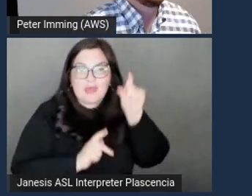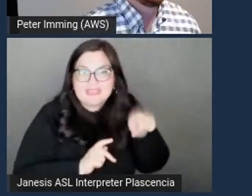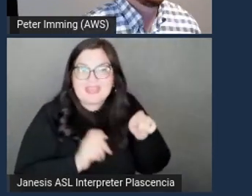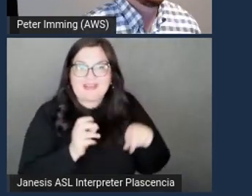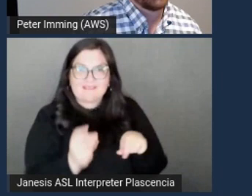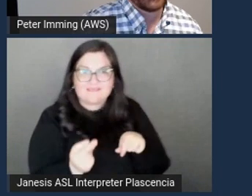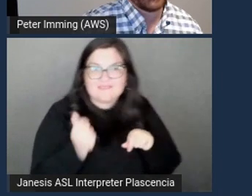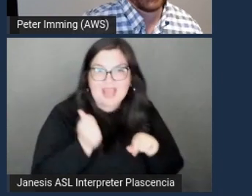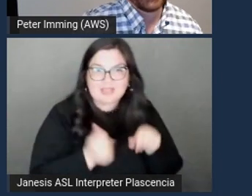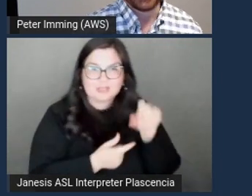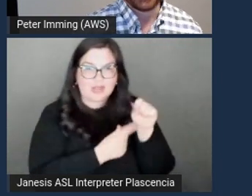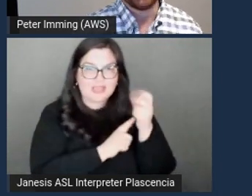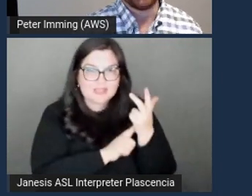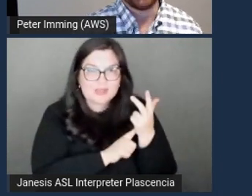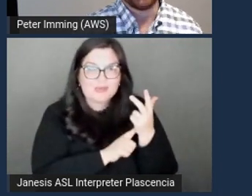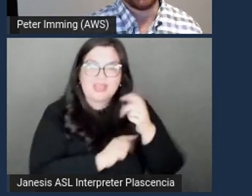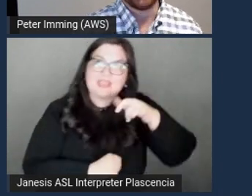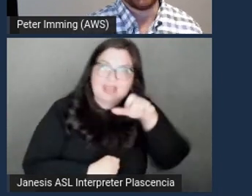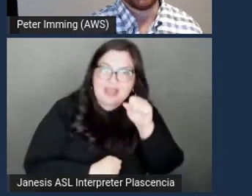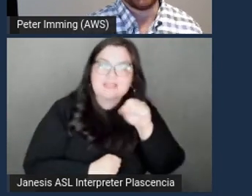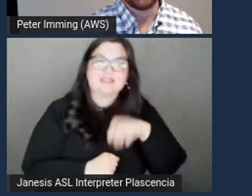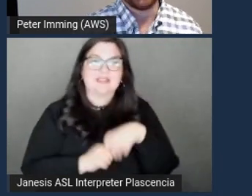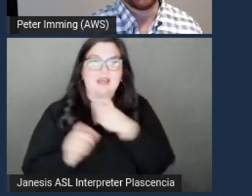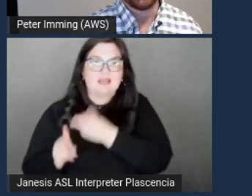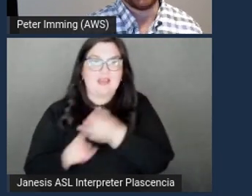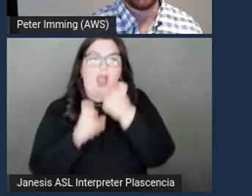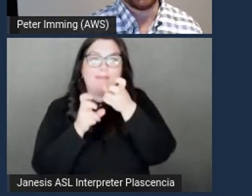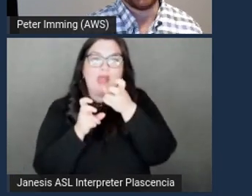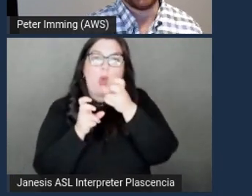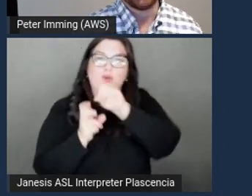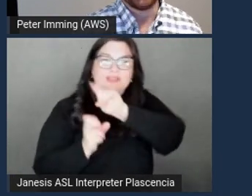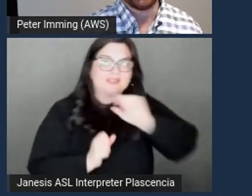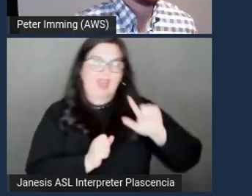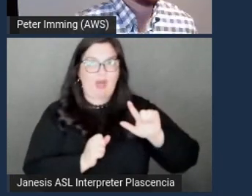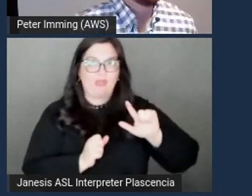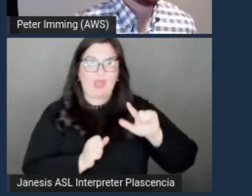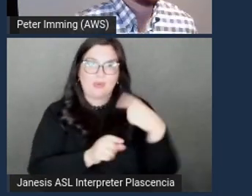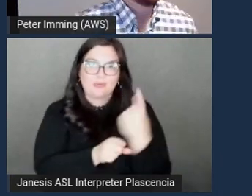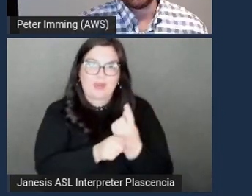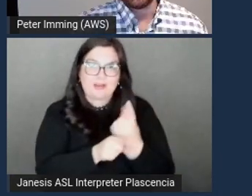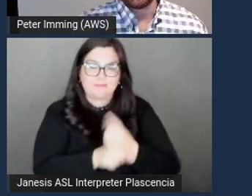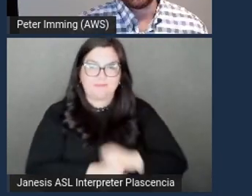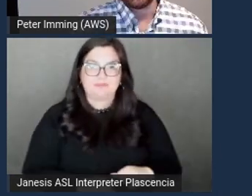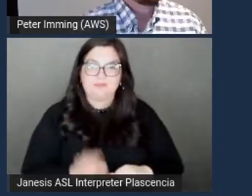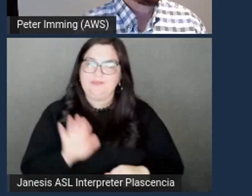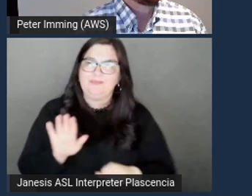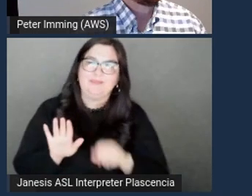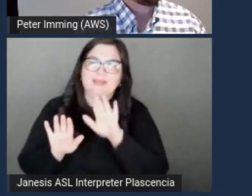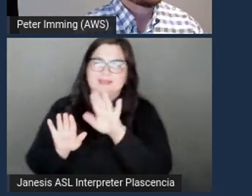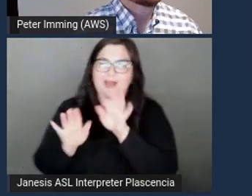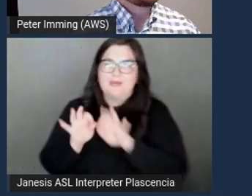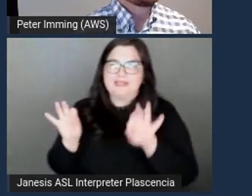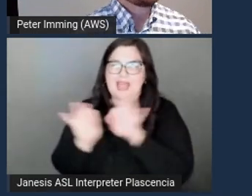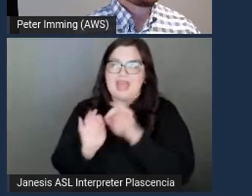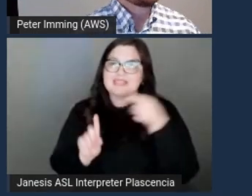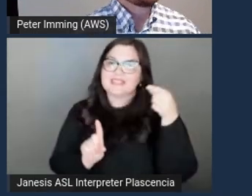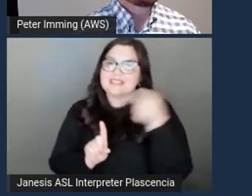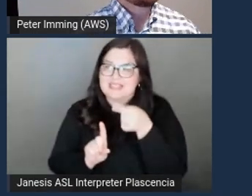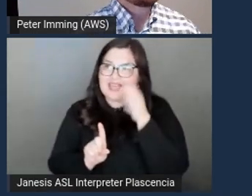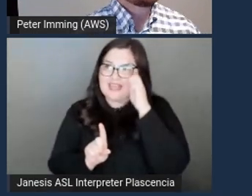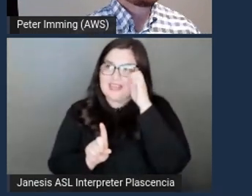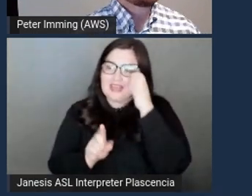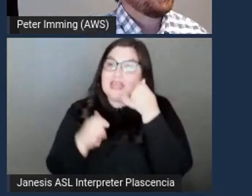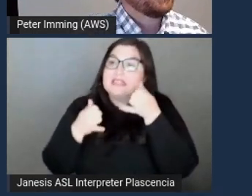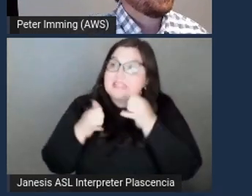needs that upload and download. And in accelerated. All right. in essence, this is still an S3